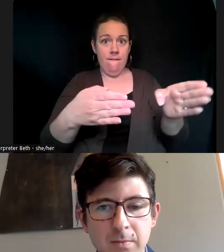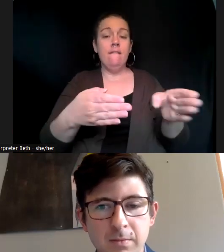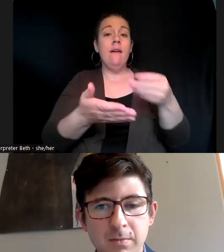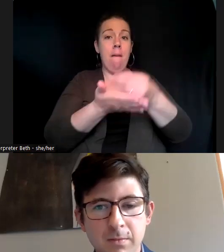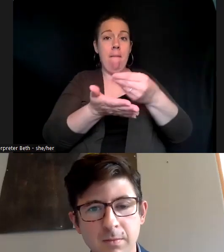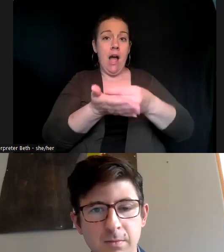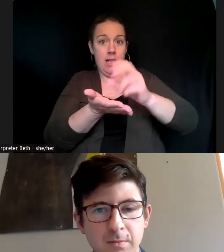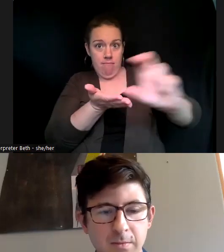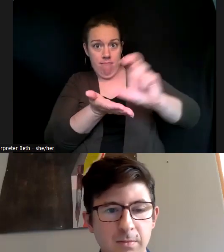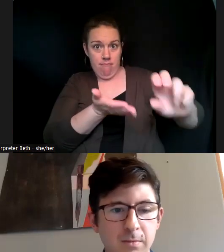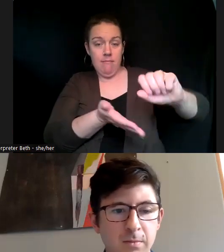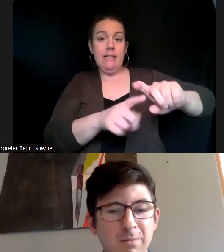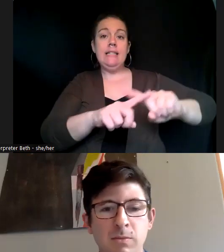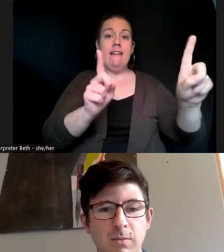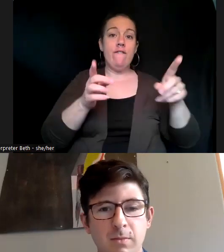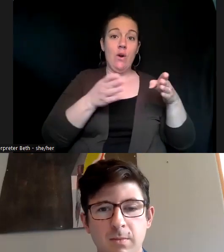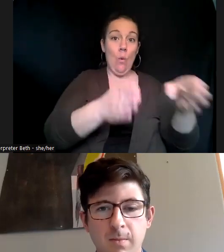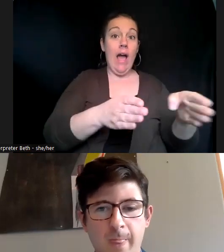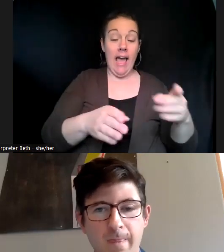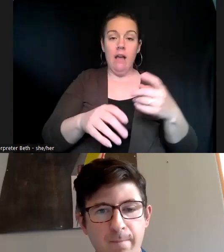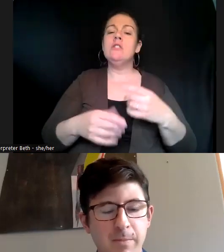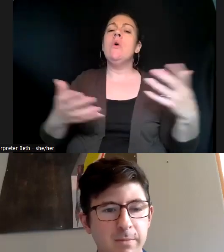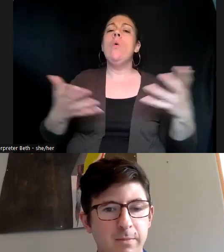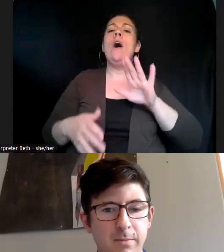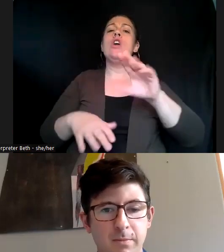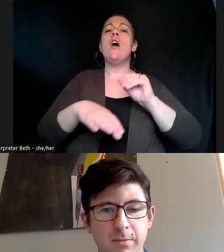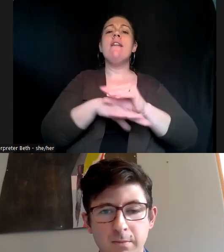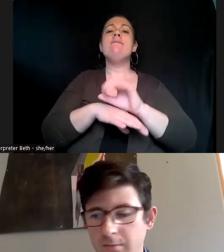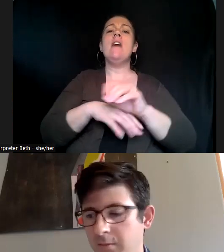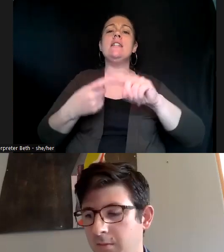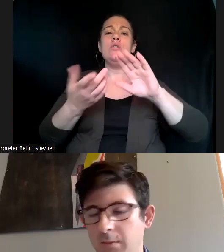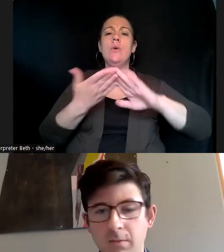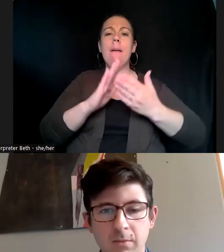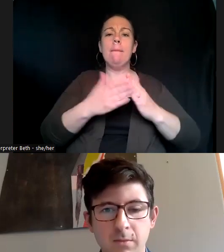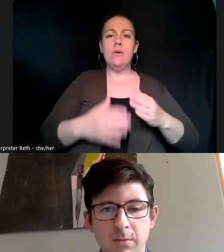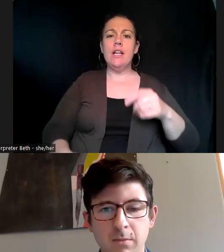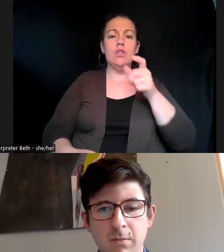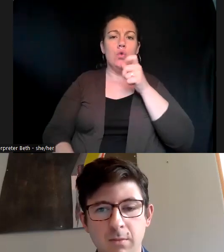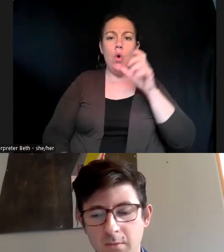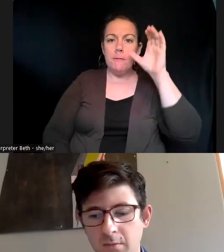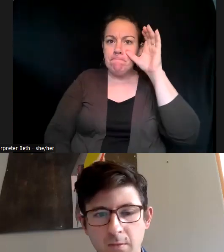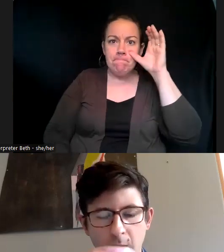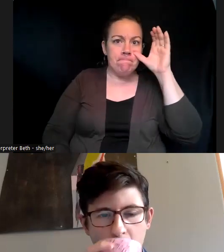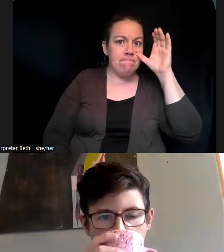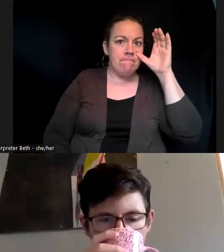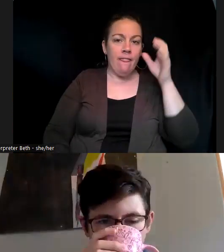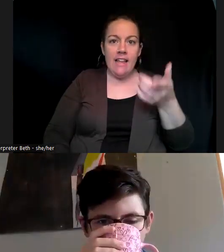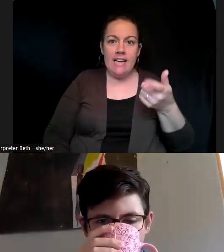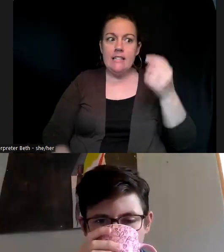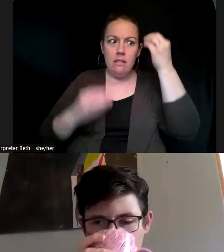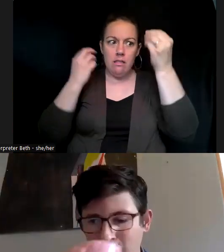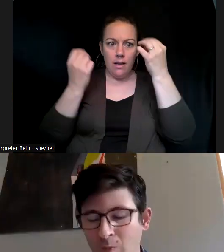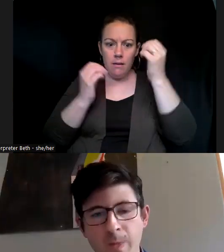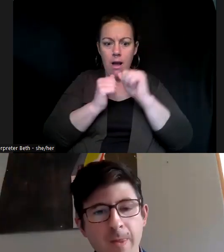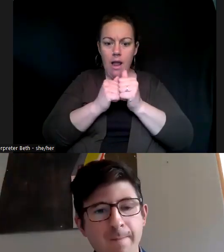advice would both of you give to communities that are hearing this webinar and are thinking about how they